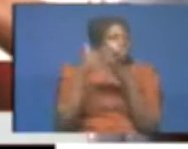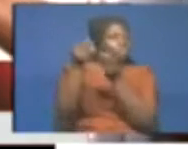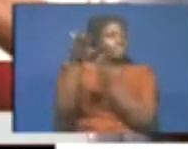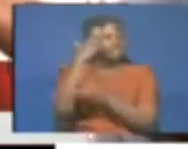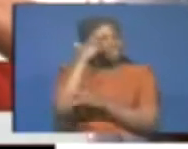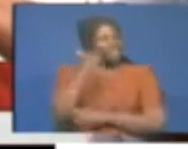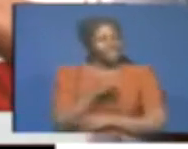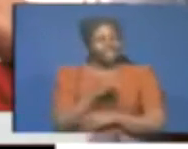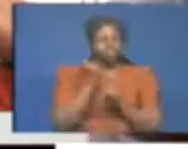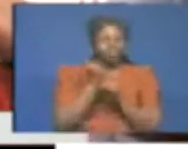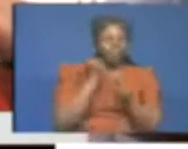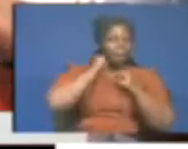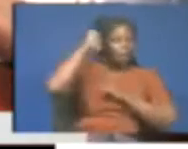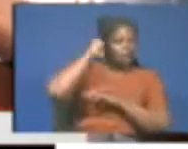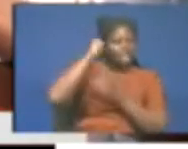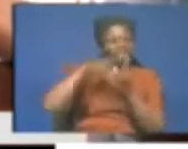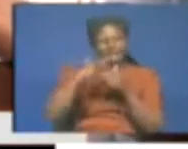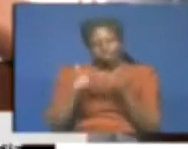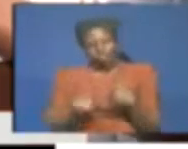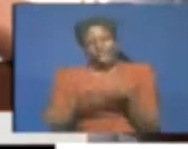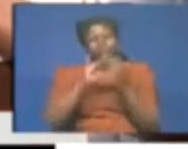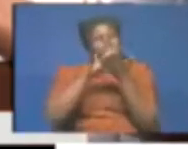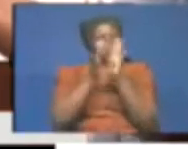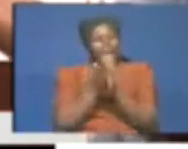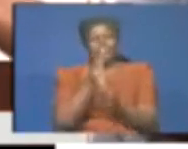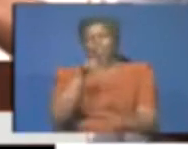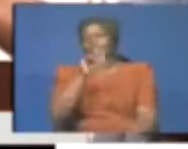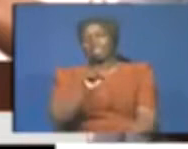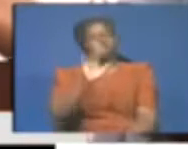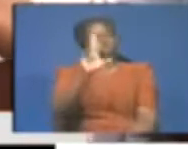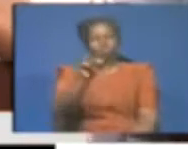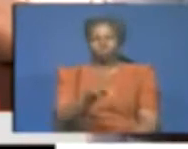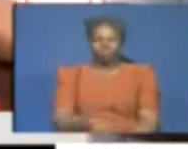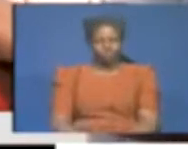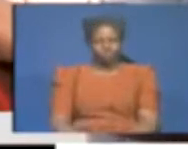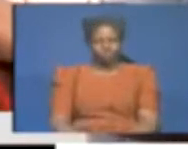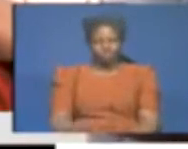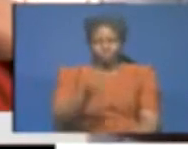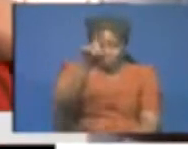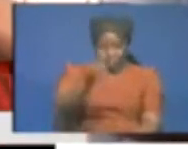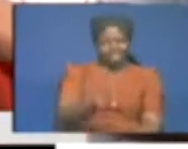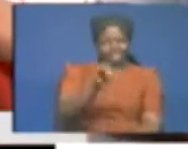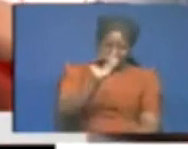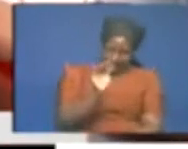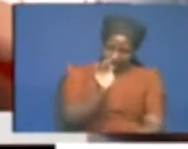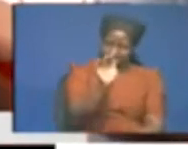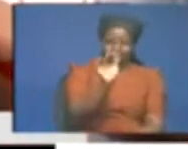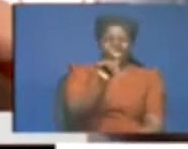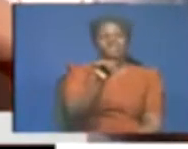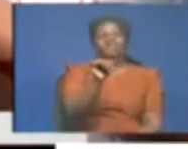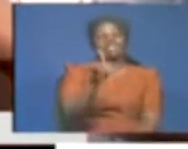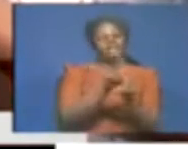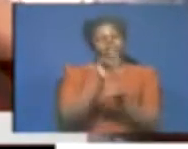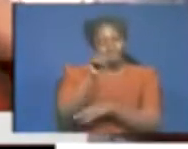kwa siasa alafu unajaribu kuwa PS. Hapana. We must ask you and urge you.